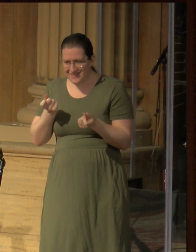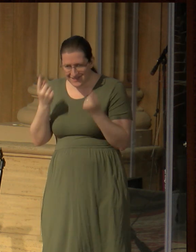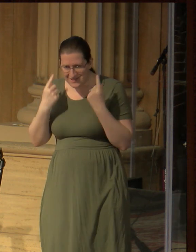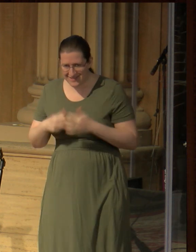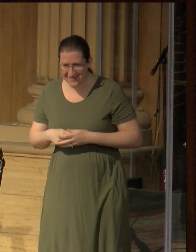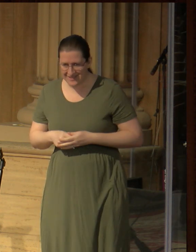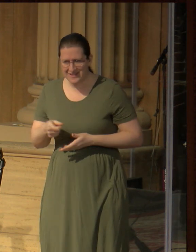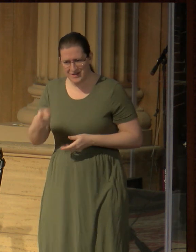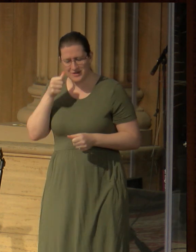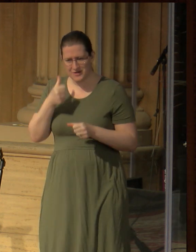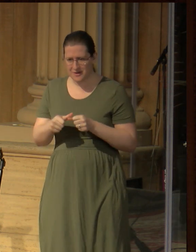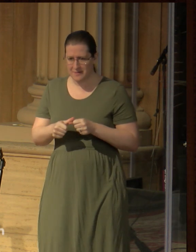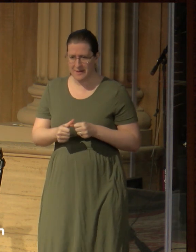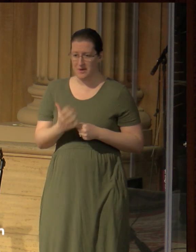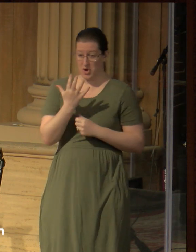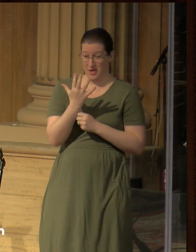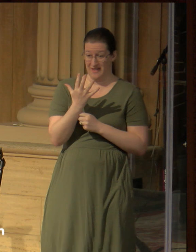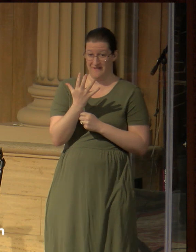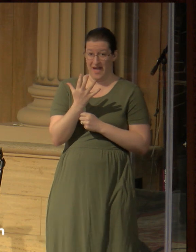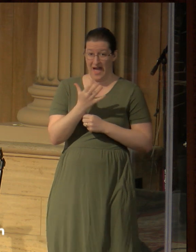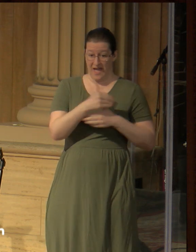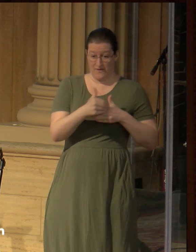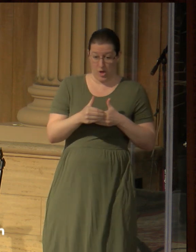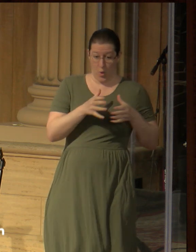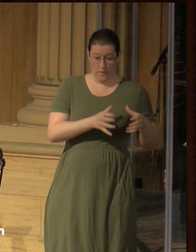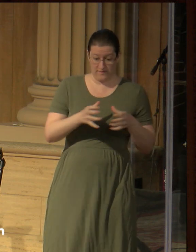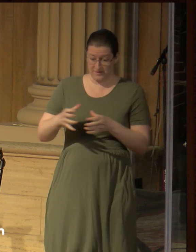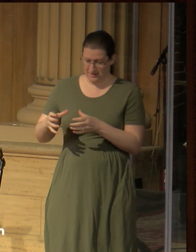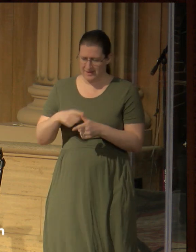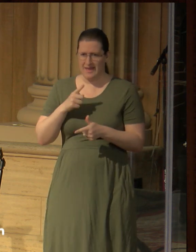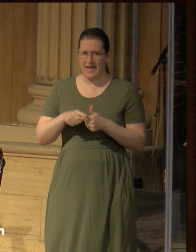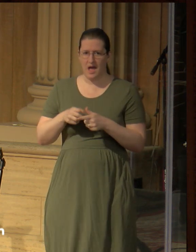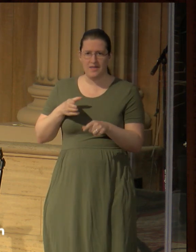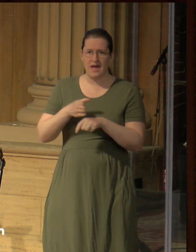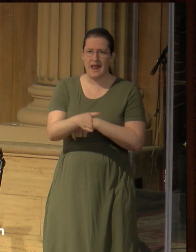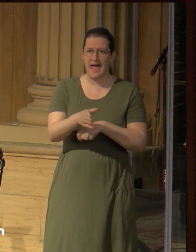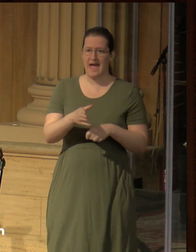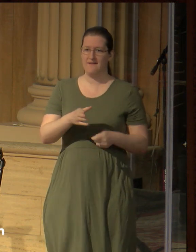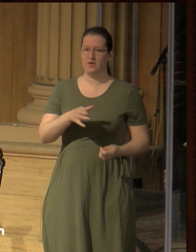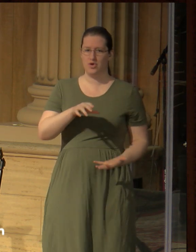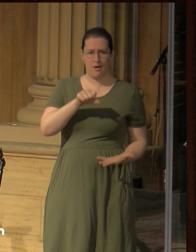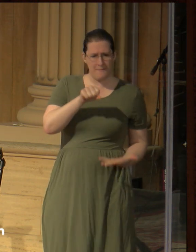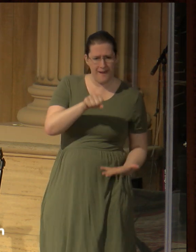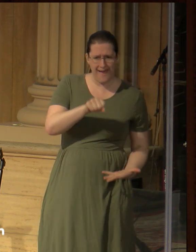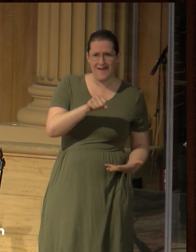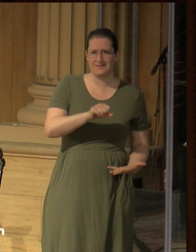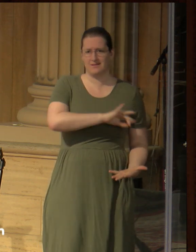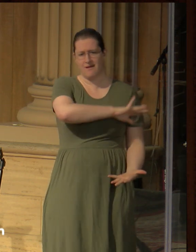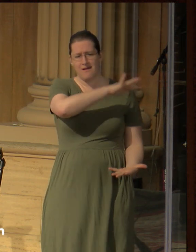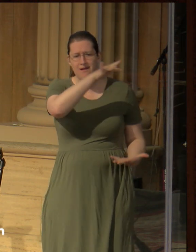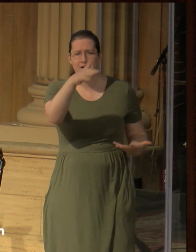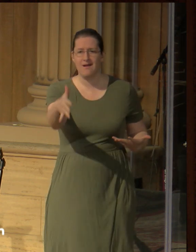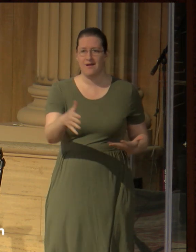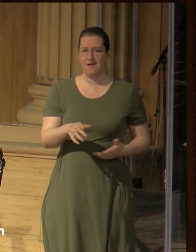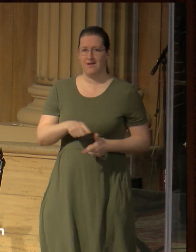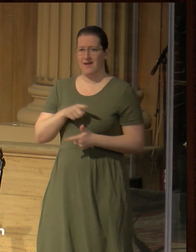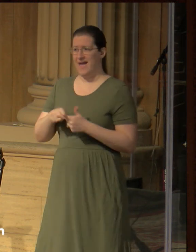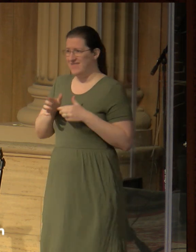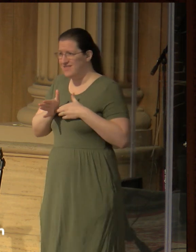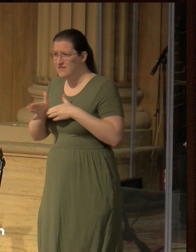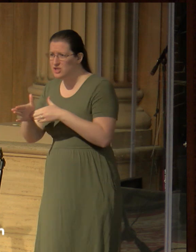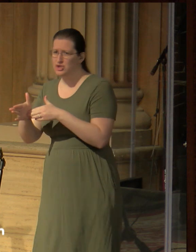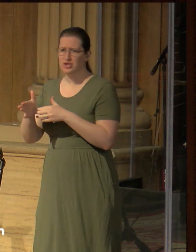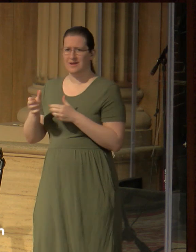not remember the 5 loaves for the 5,000 and how many baskets you gathered? Or the 7 loaves for the 4,000 and how many baskets you